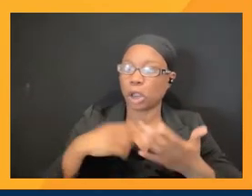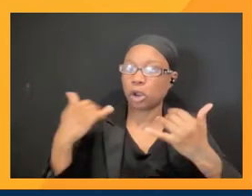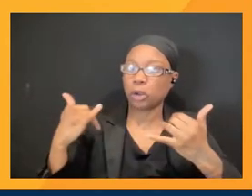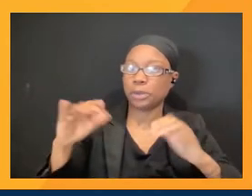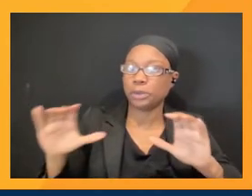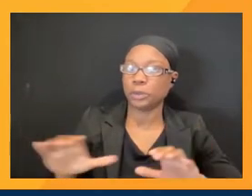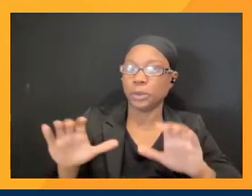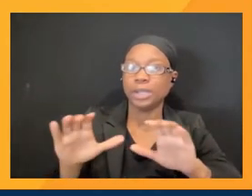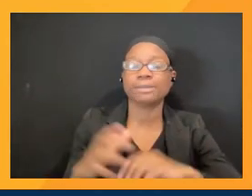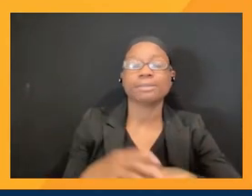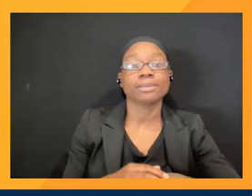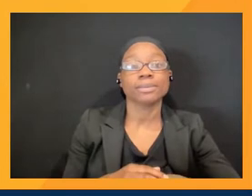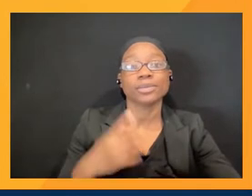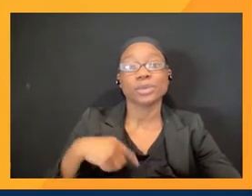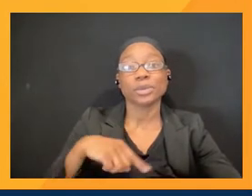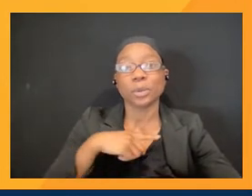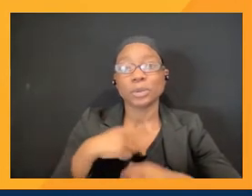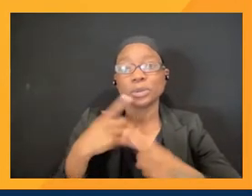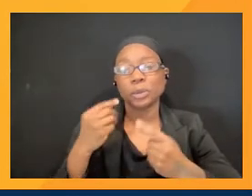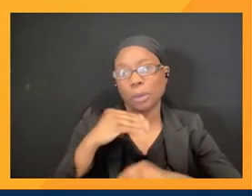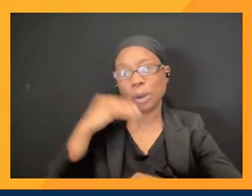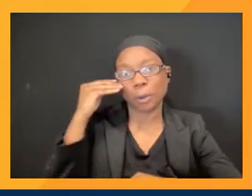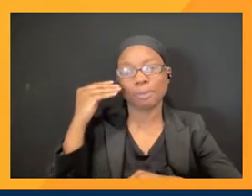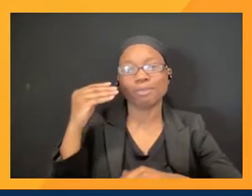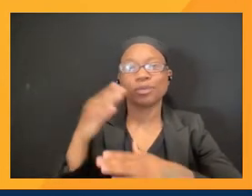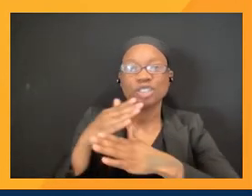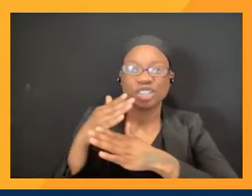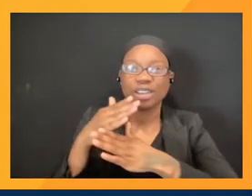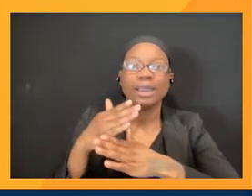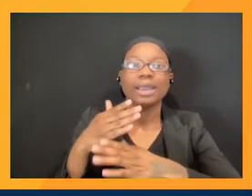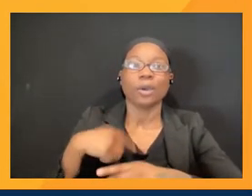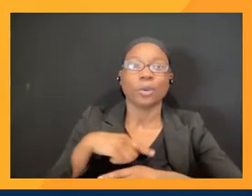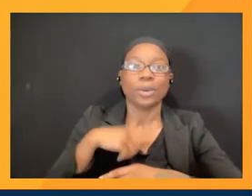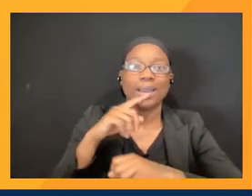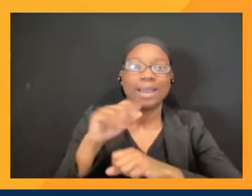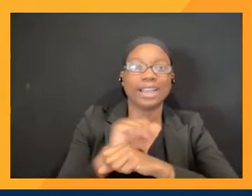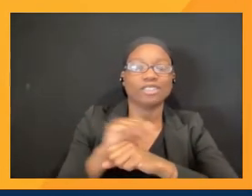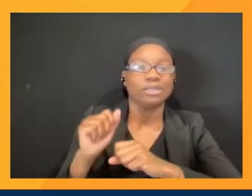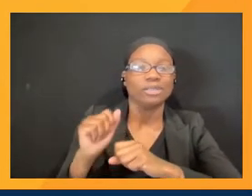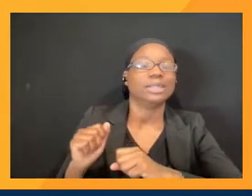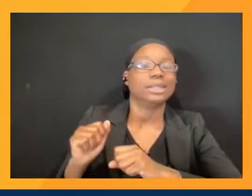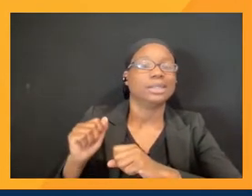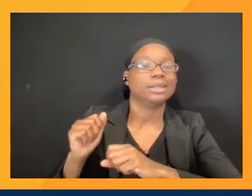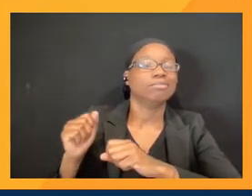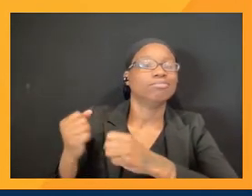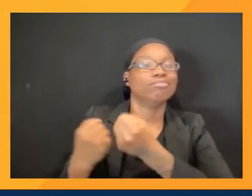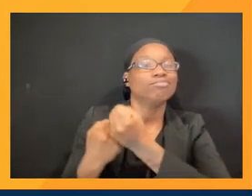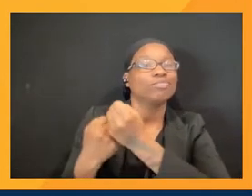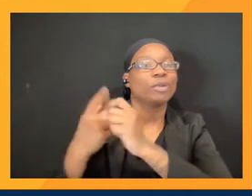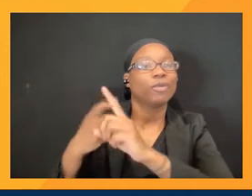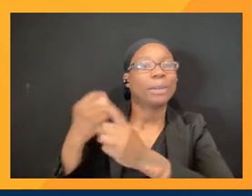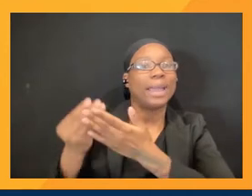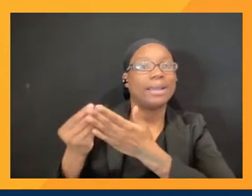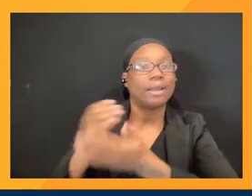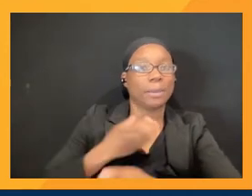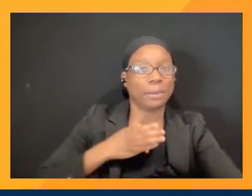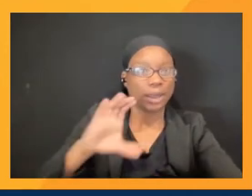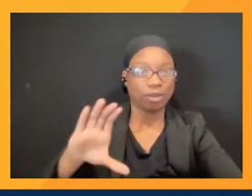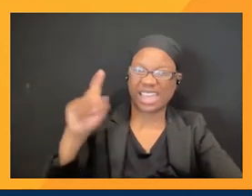has been taken up by people who are 80 and older, which really makes me happy to hear, right? Because the internet